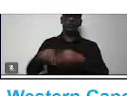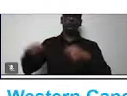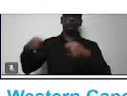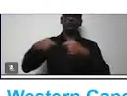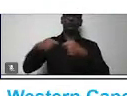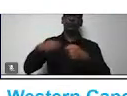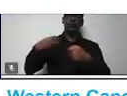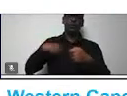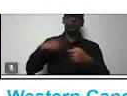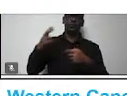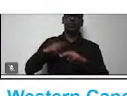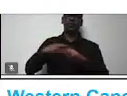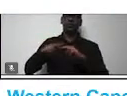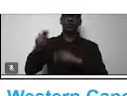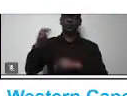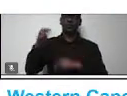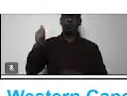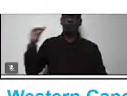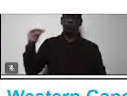AGOA. Next slide.